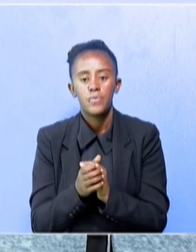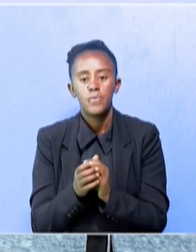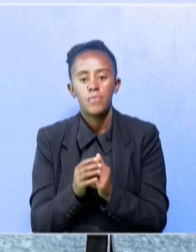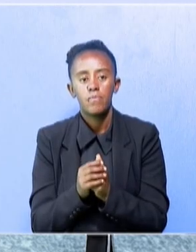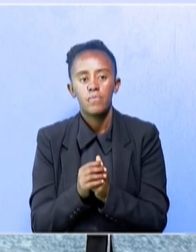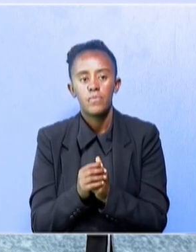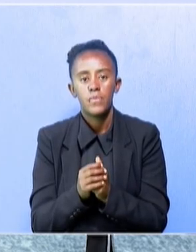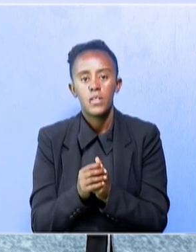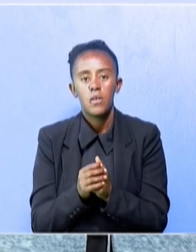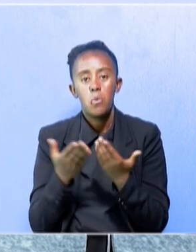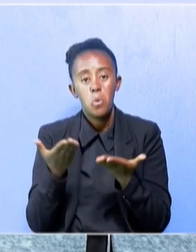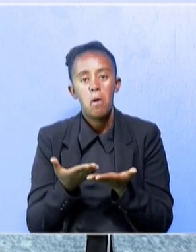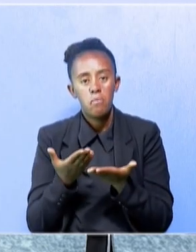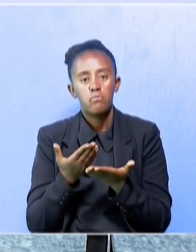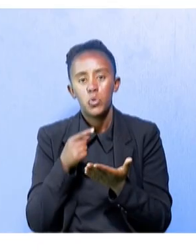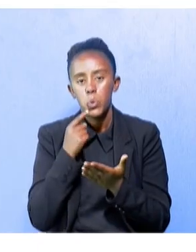You are welcome to say that, right?